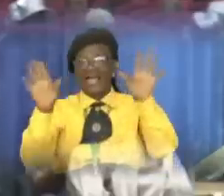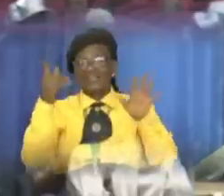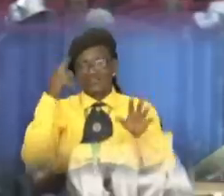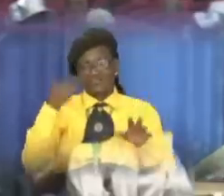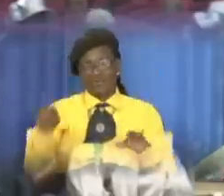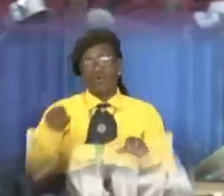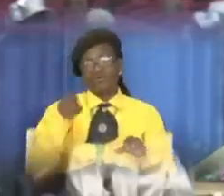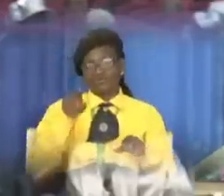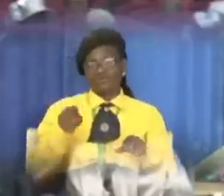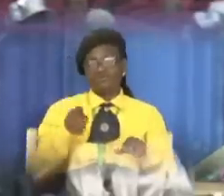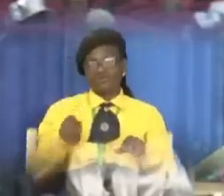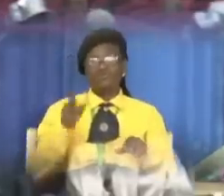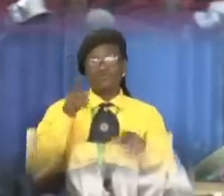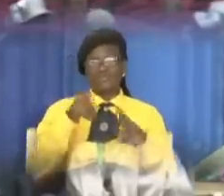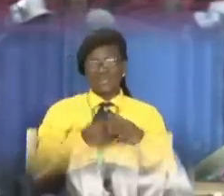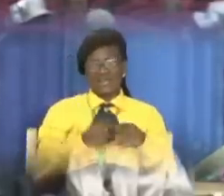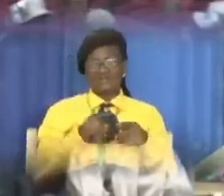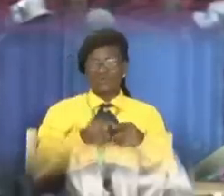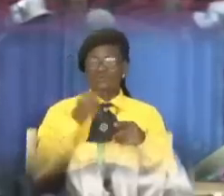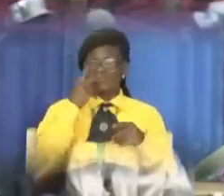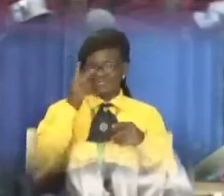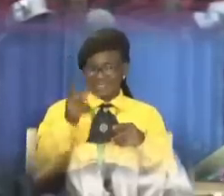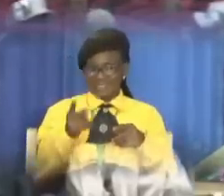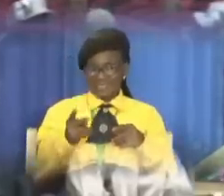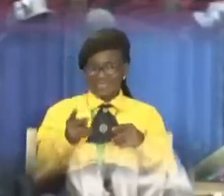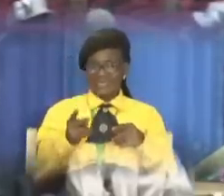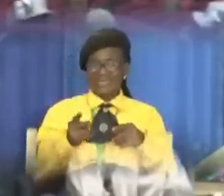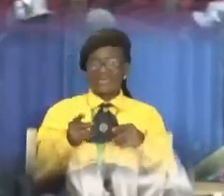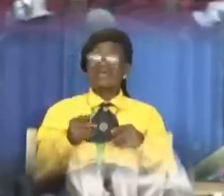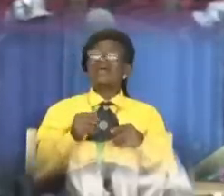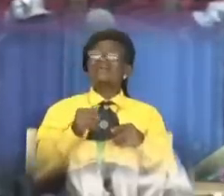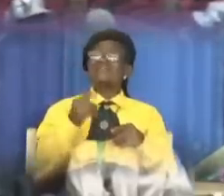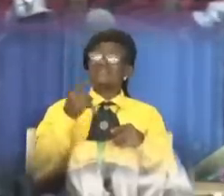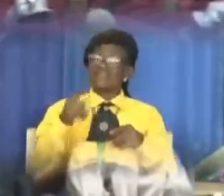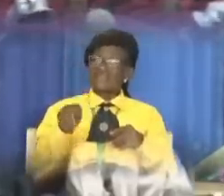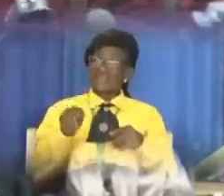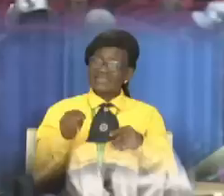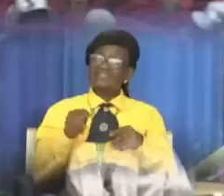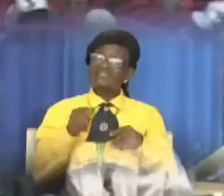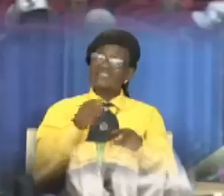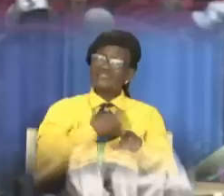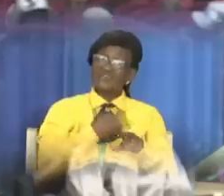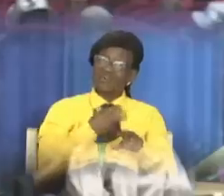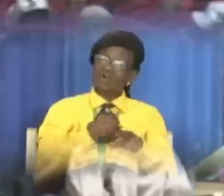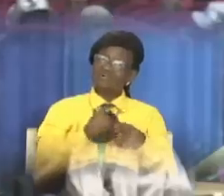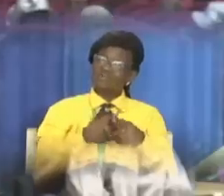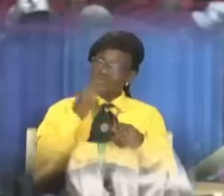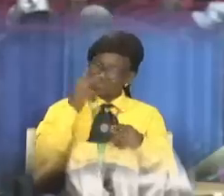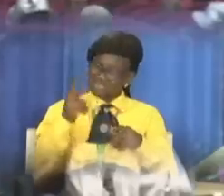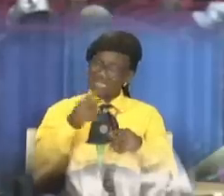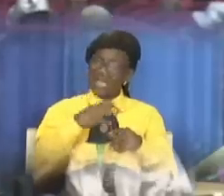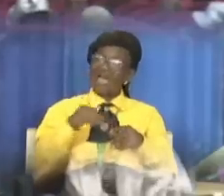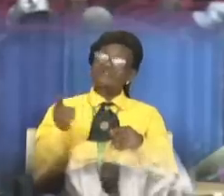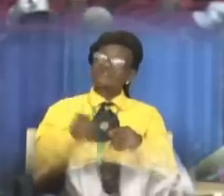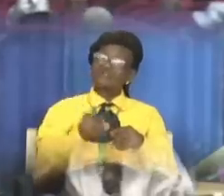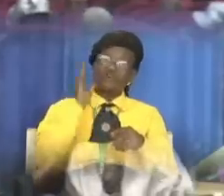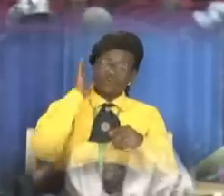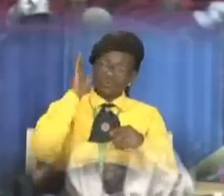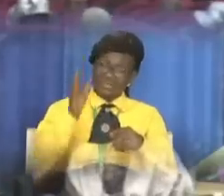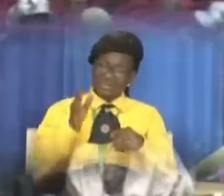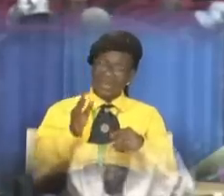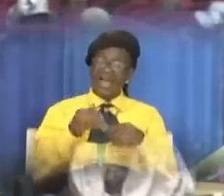invisible, that you begin to have answer to your hard questions,